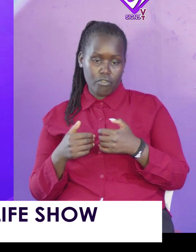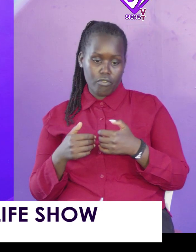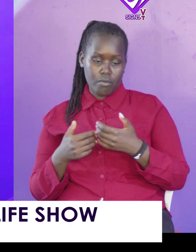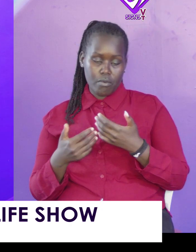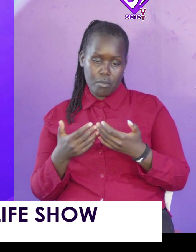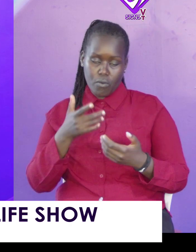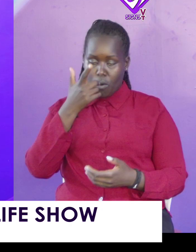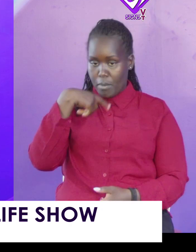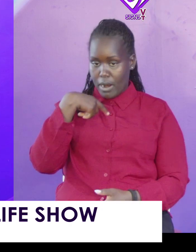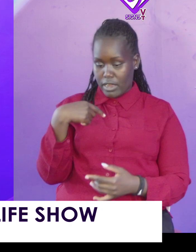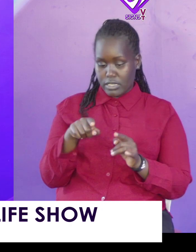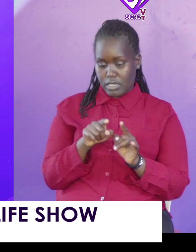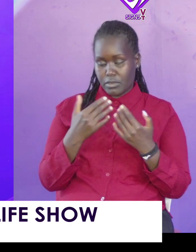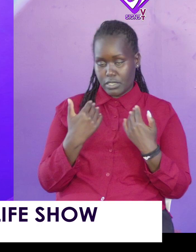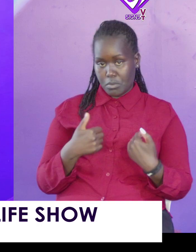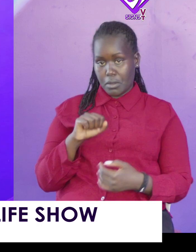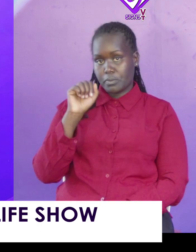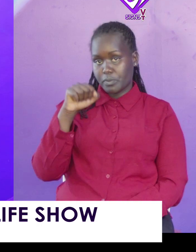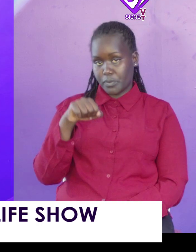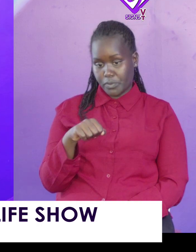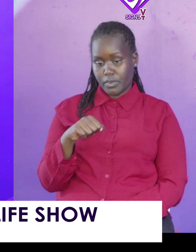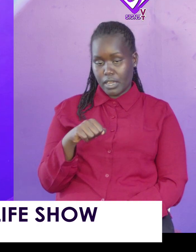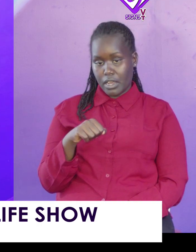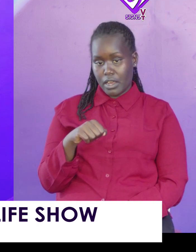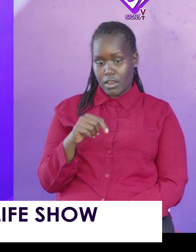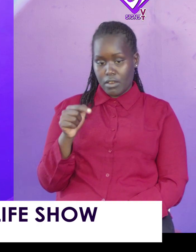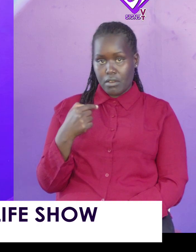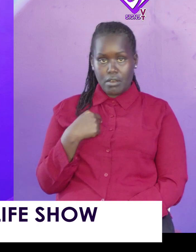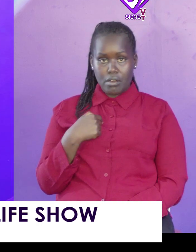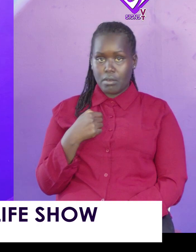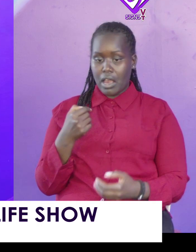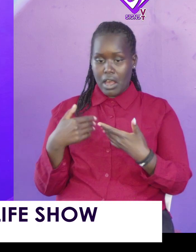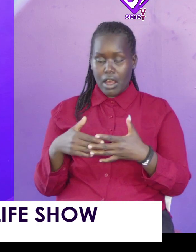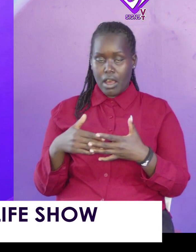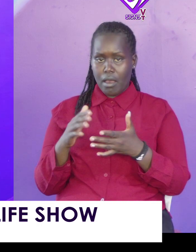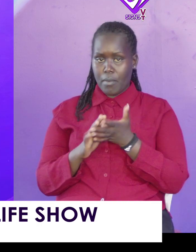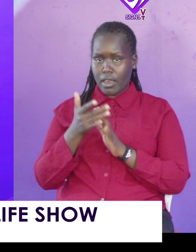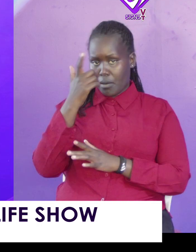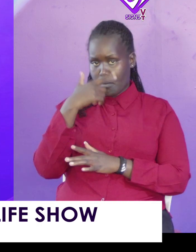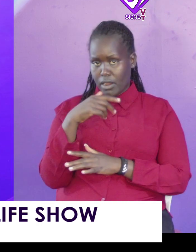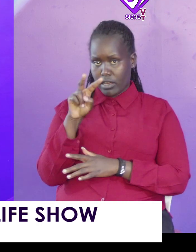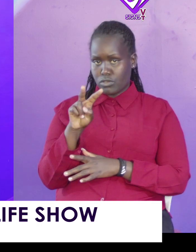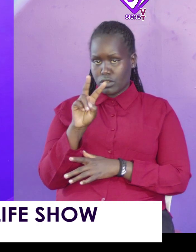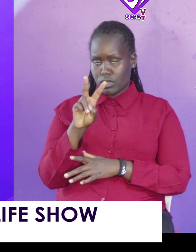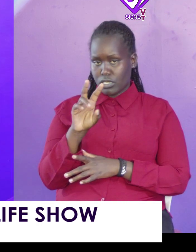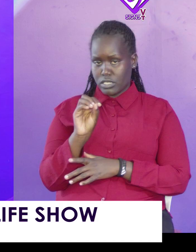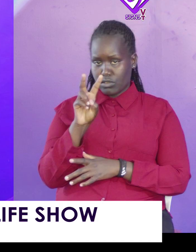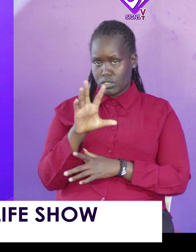me? Yes, I didn't lose this in 2025. I lost these eyes in the